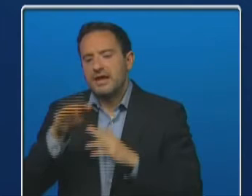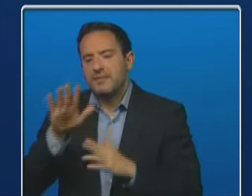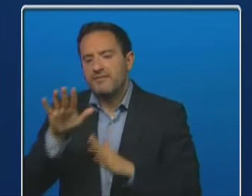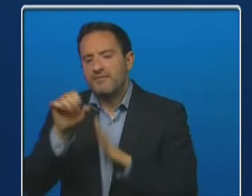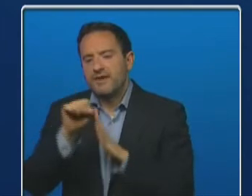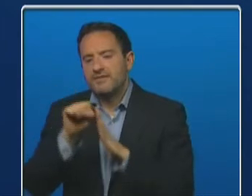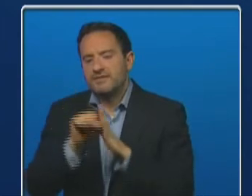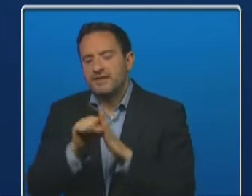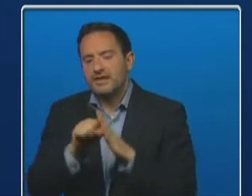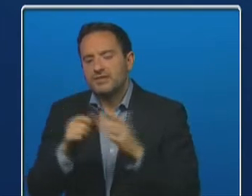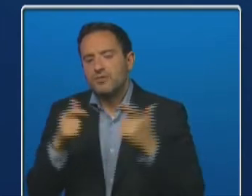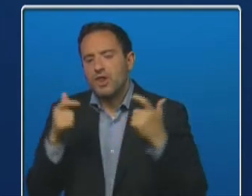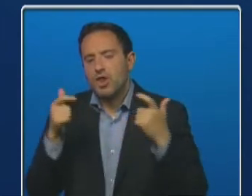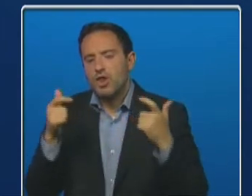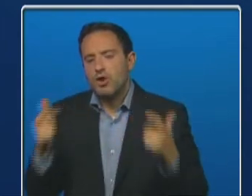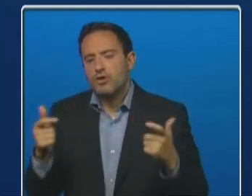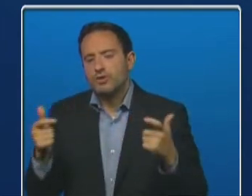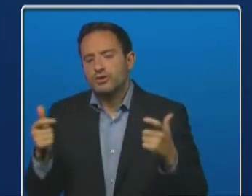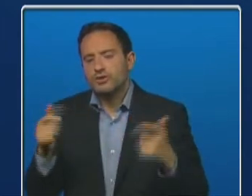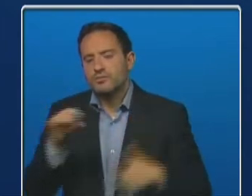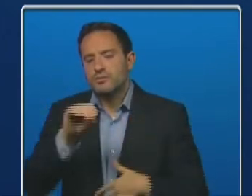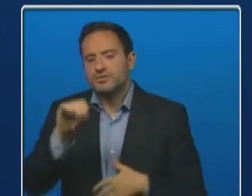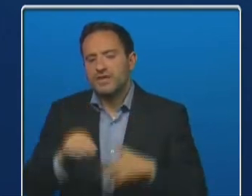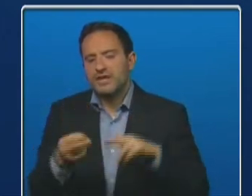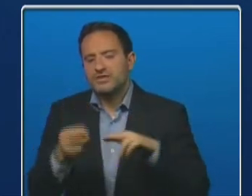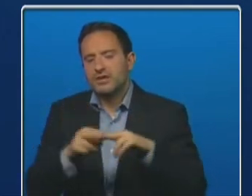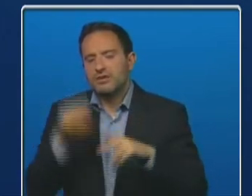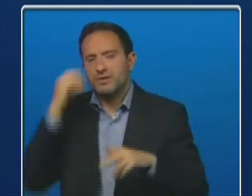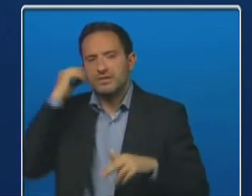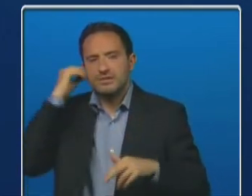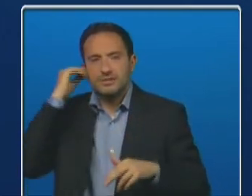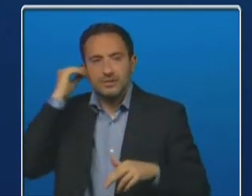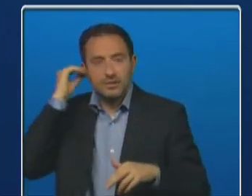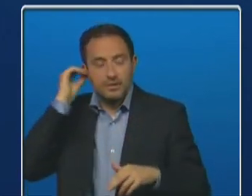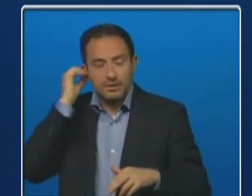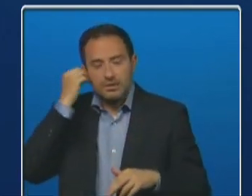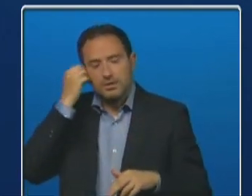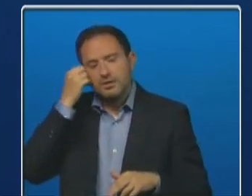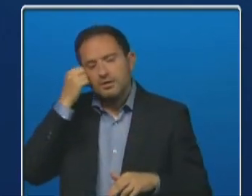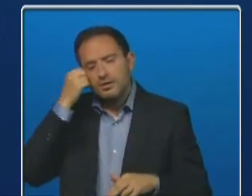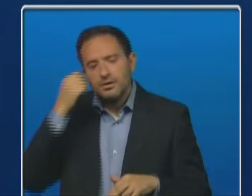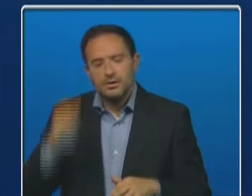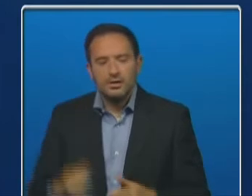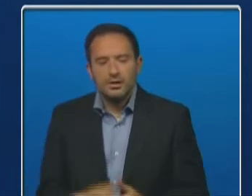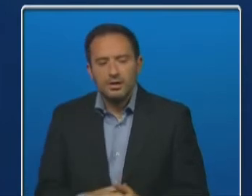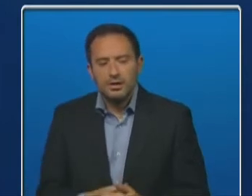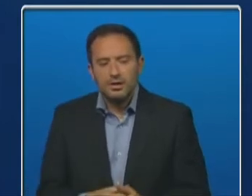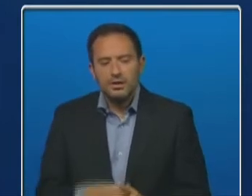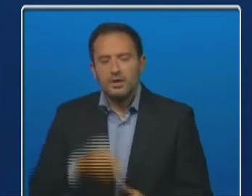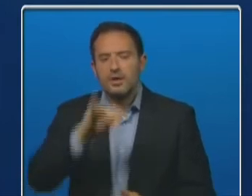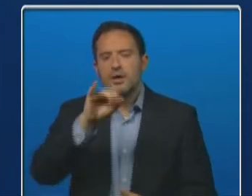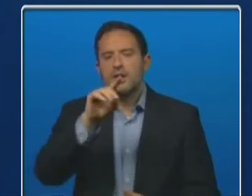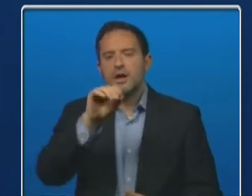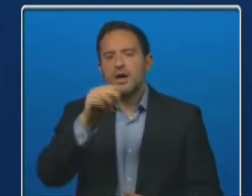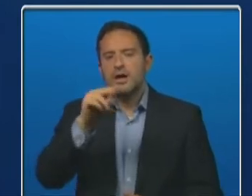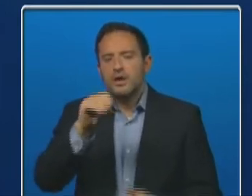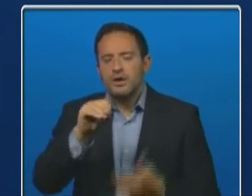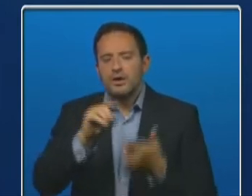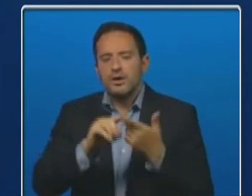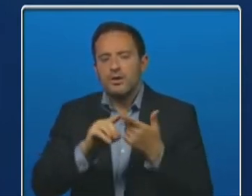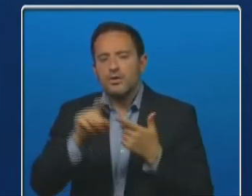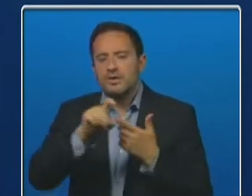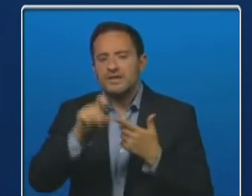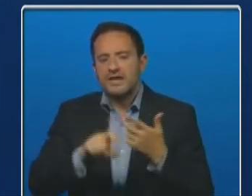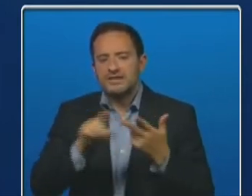had the largest percent increase, and that was Utah, Idaho, Texas,